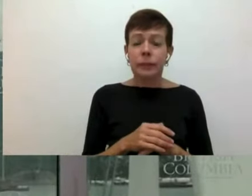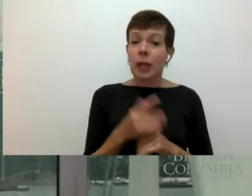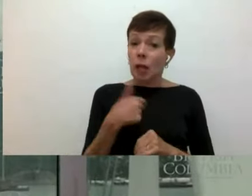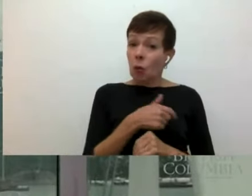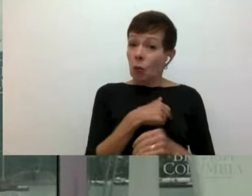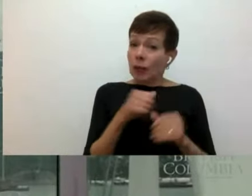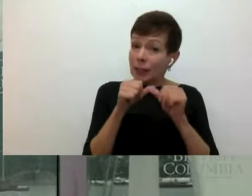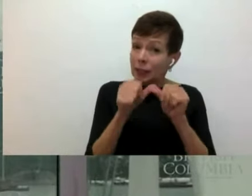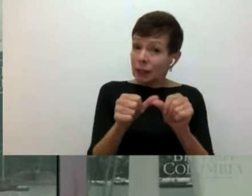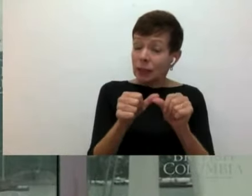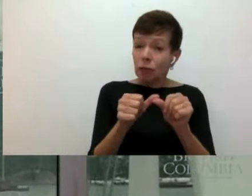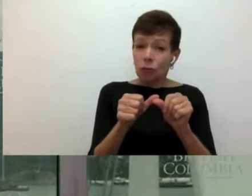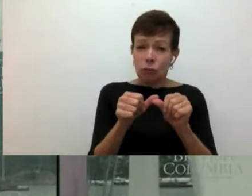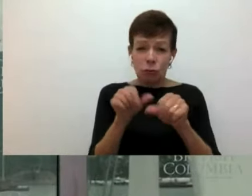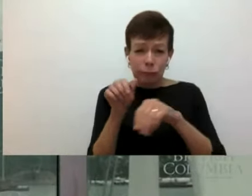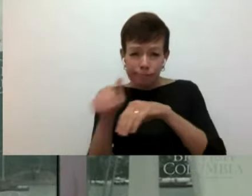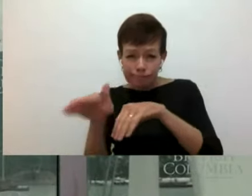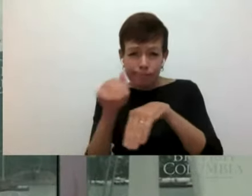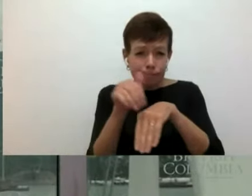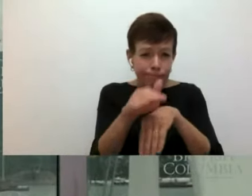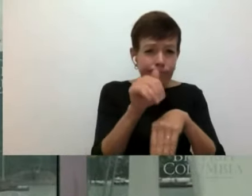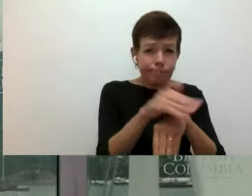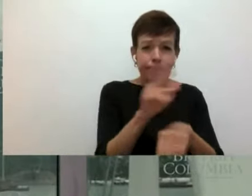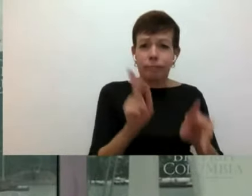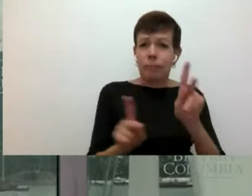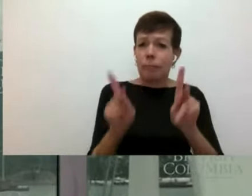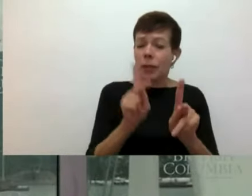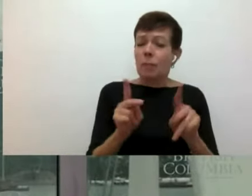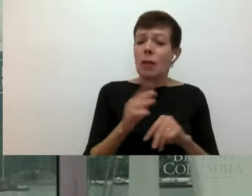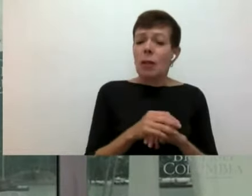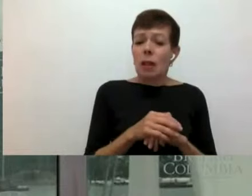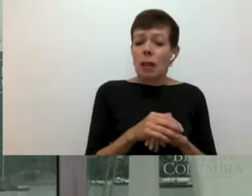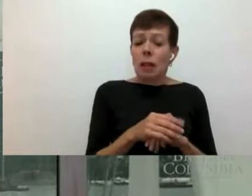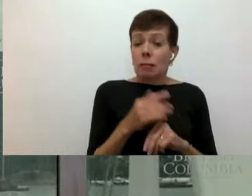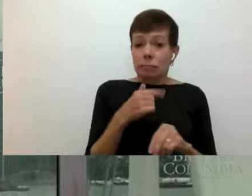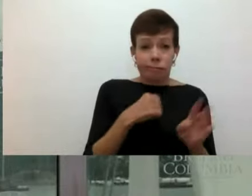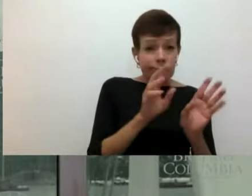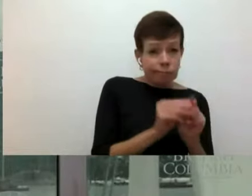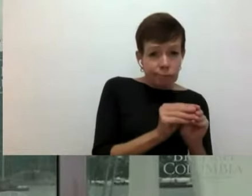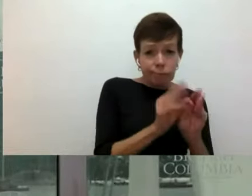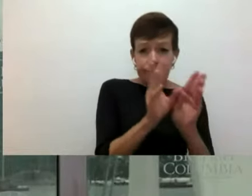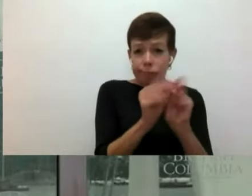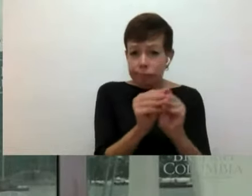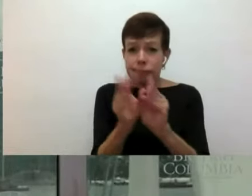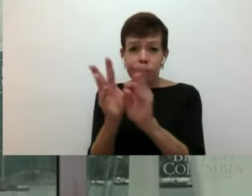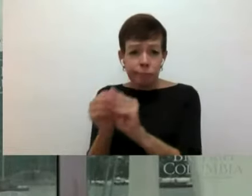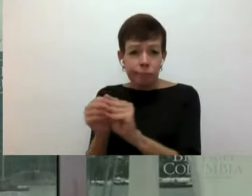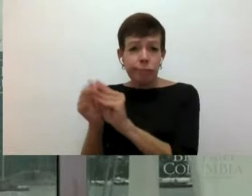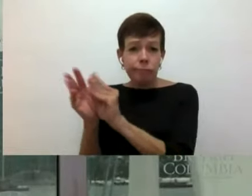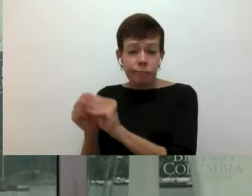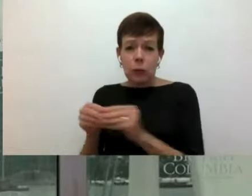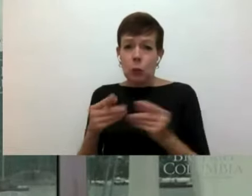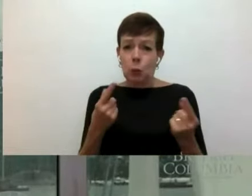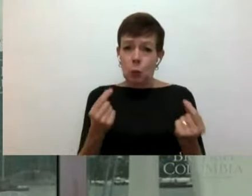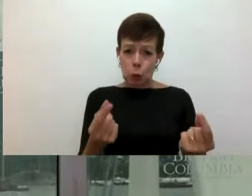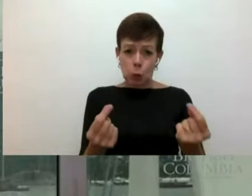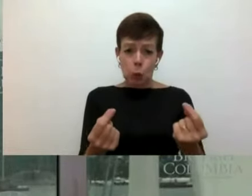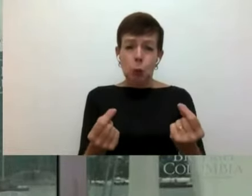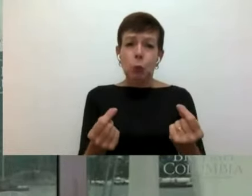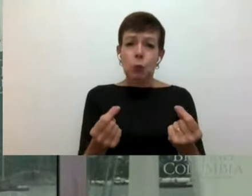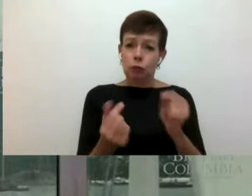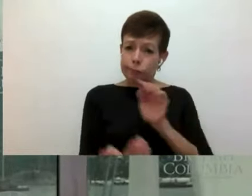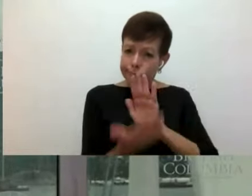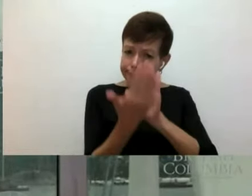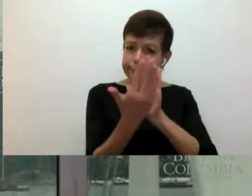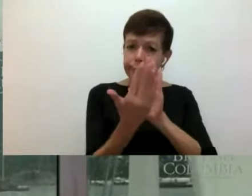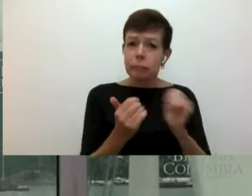We continue to keep our fire resourcing as high as possible in those affected areas, and I have been meeting with people to talk